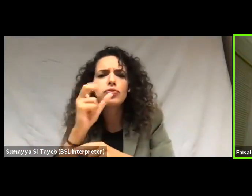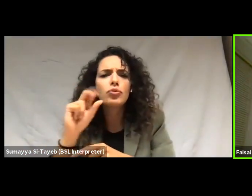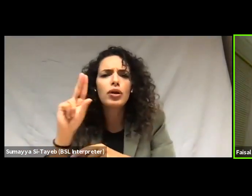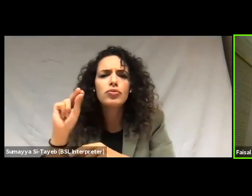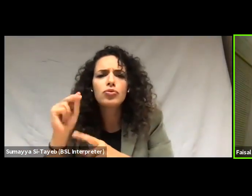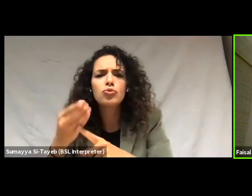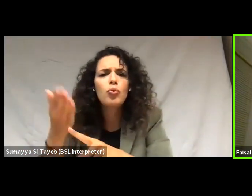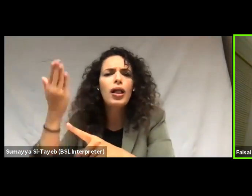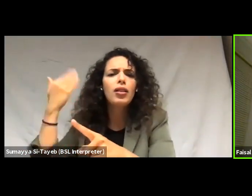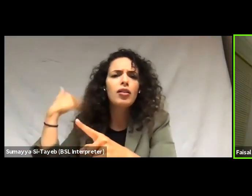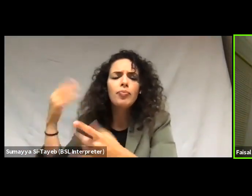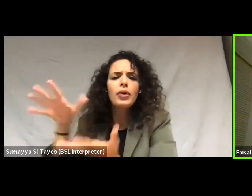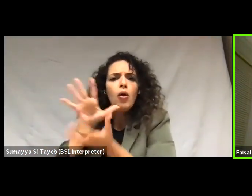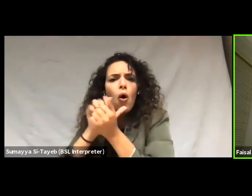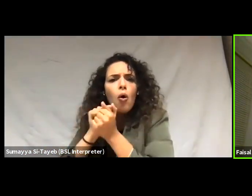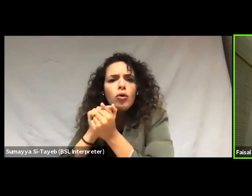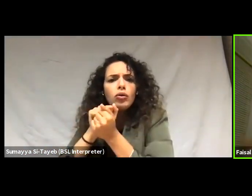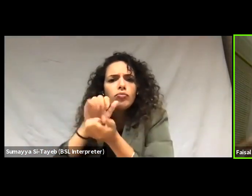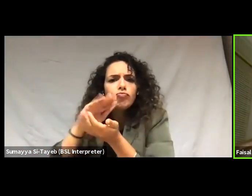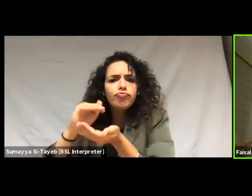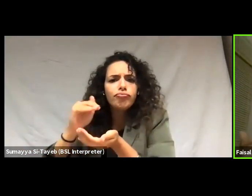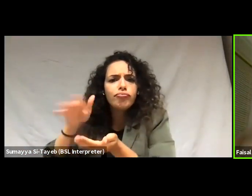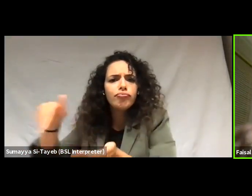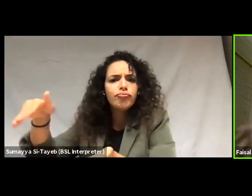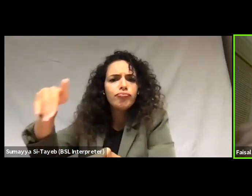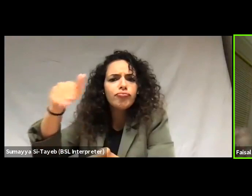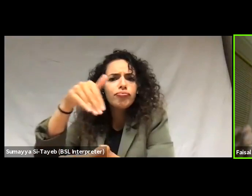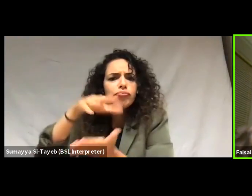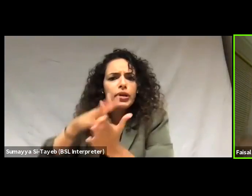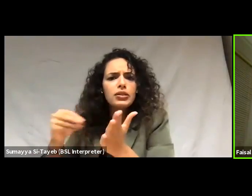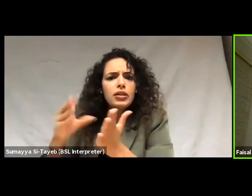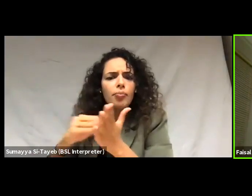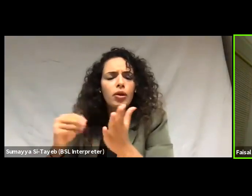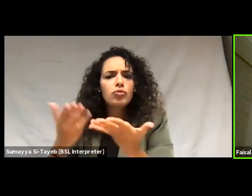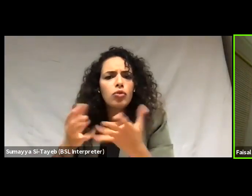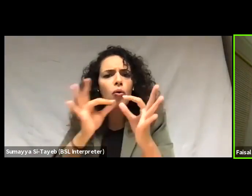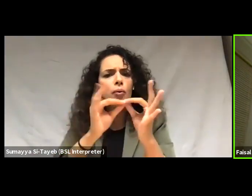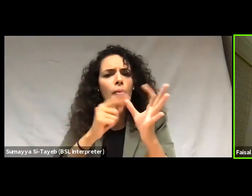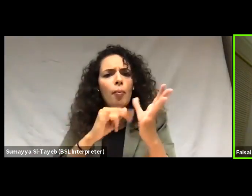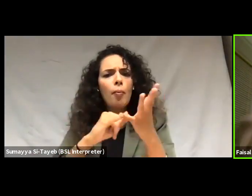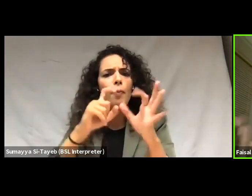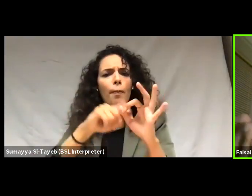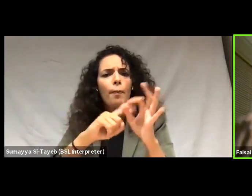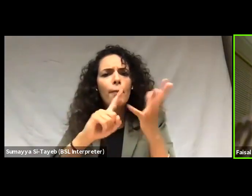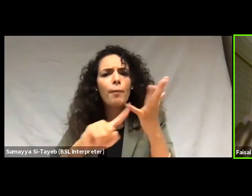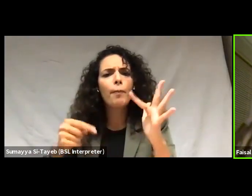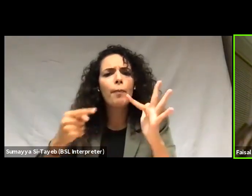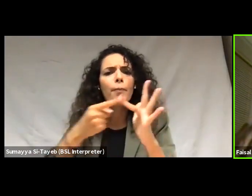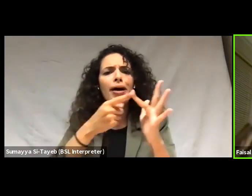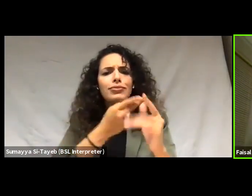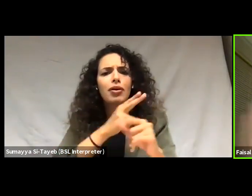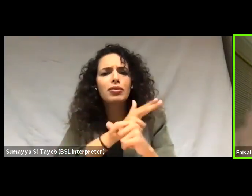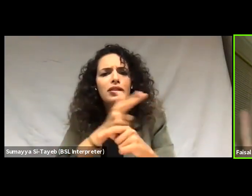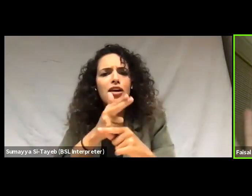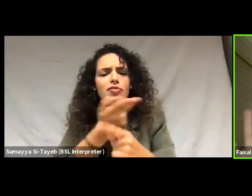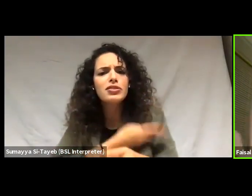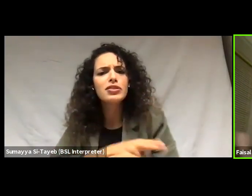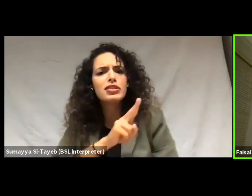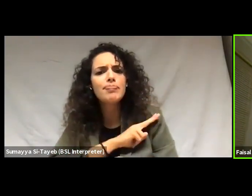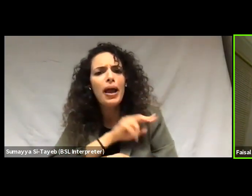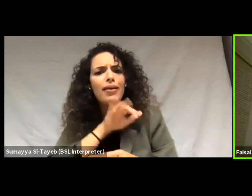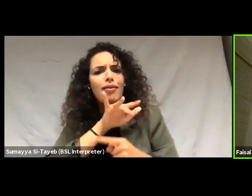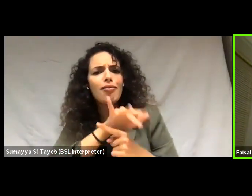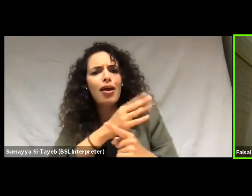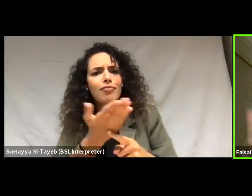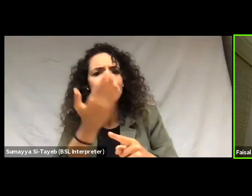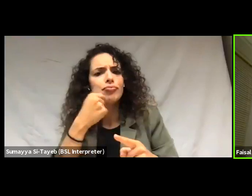is in the report from 2015, where you had Basque terrorists in Spain shooting in a supermarket, but somebody allegedly